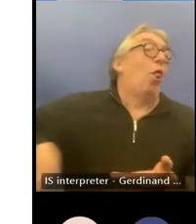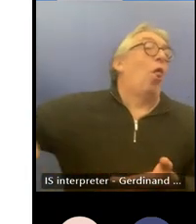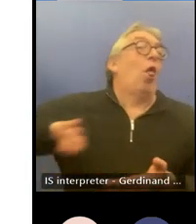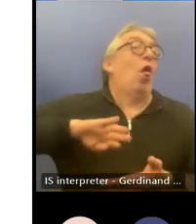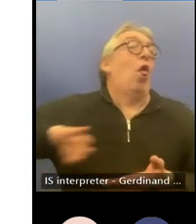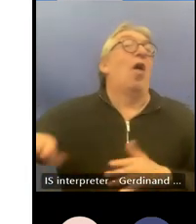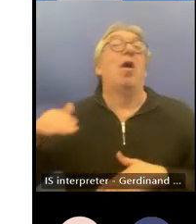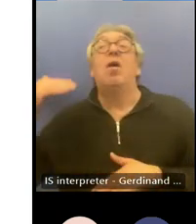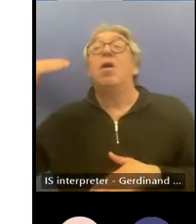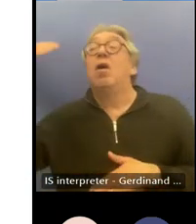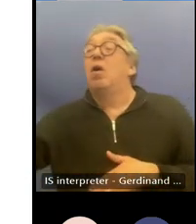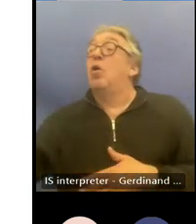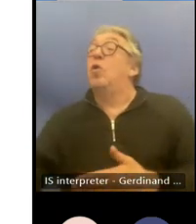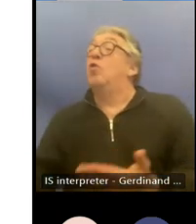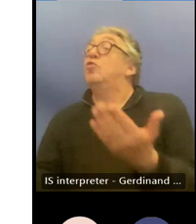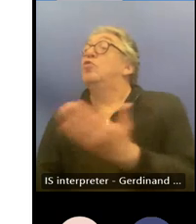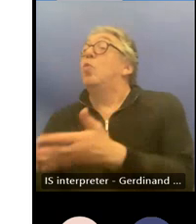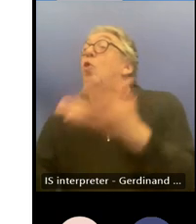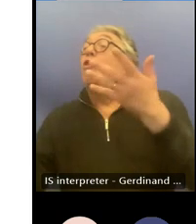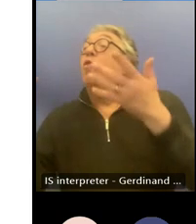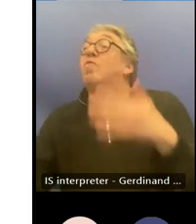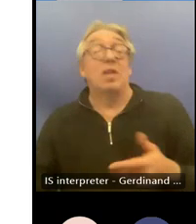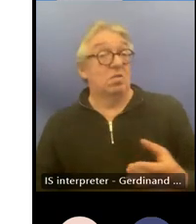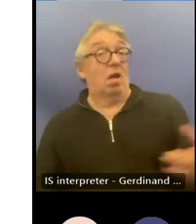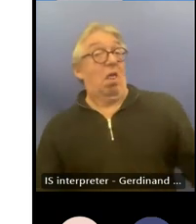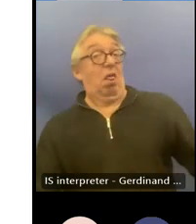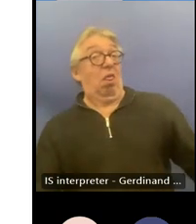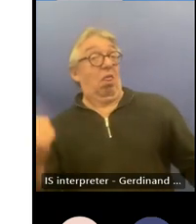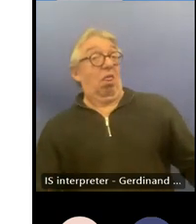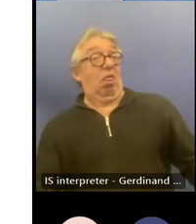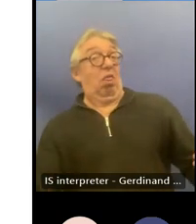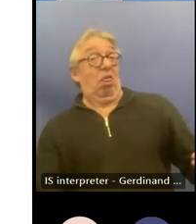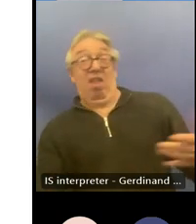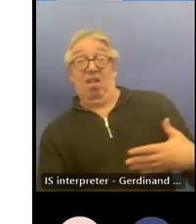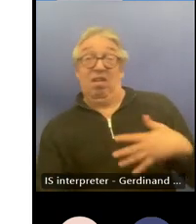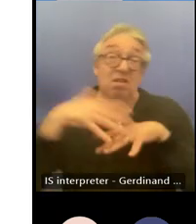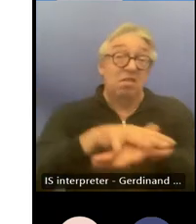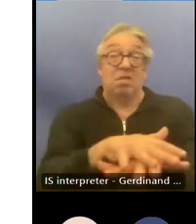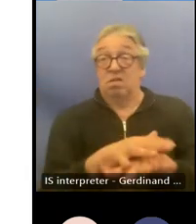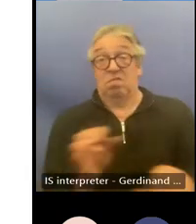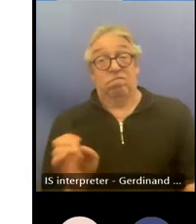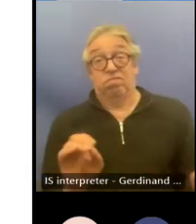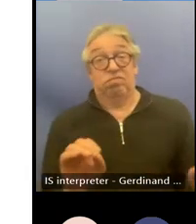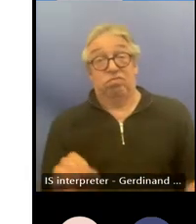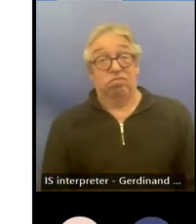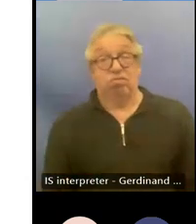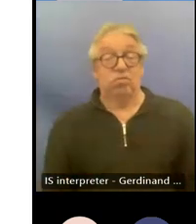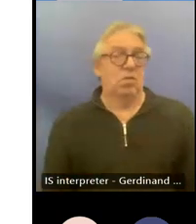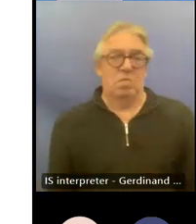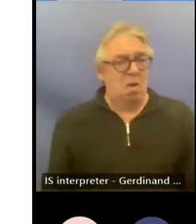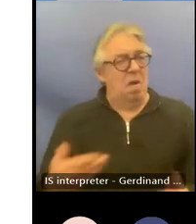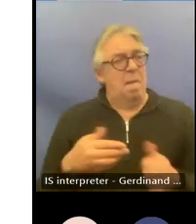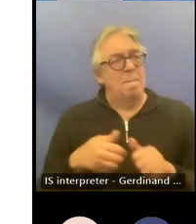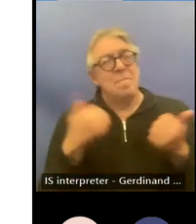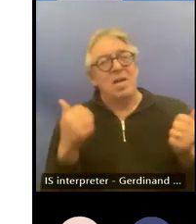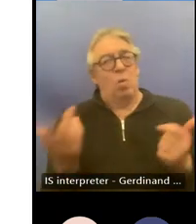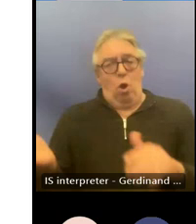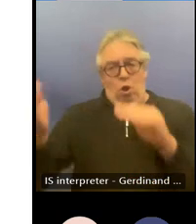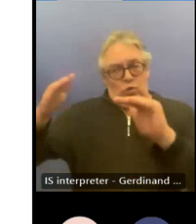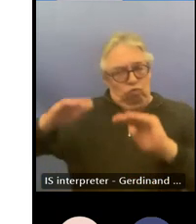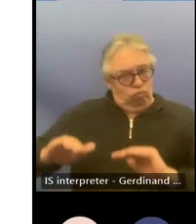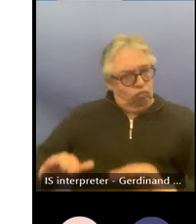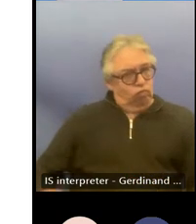their specialization in schools. But mainstreaming does have its own great benefits starting early on. In early education, mainstreaming